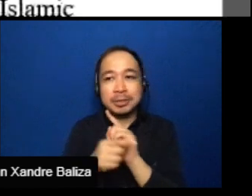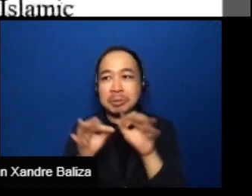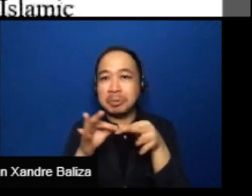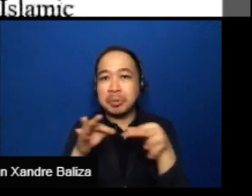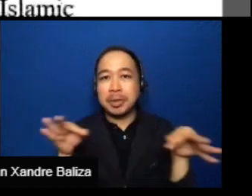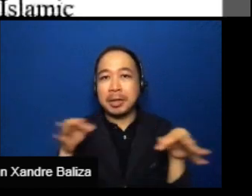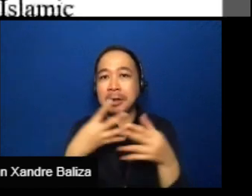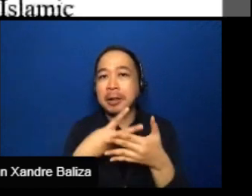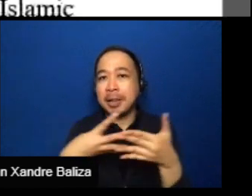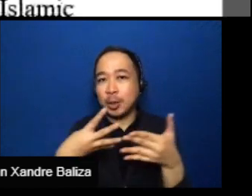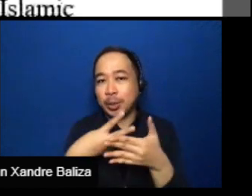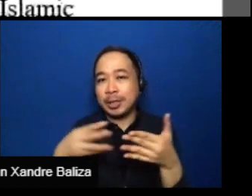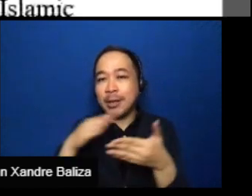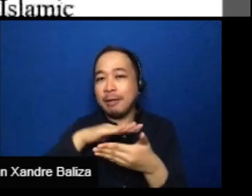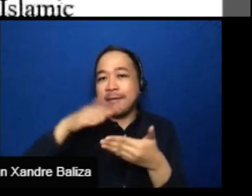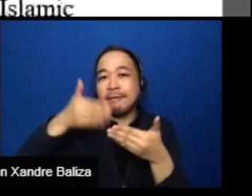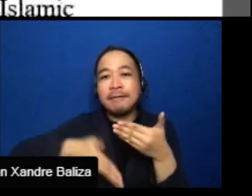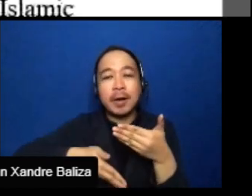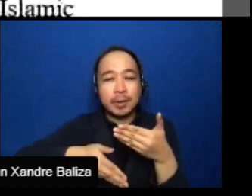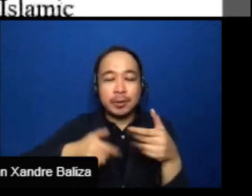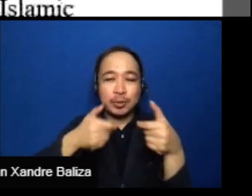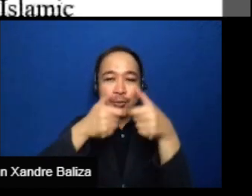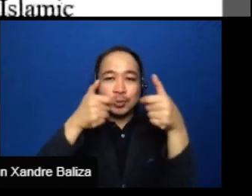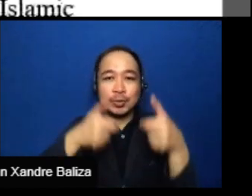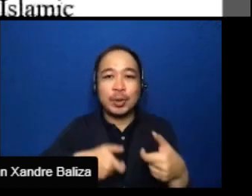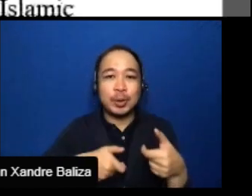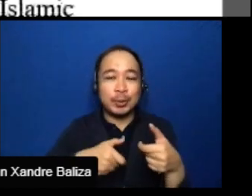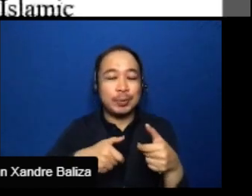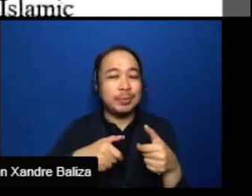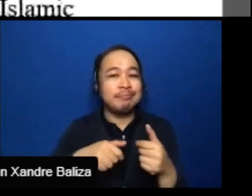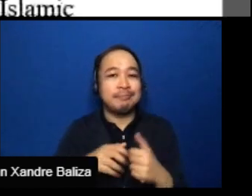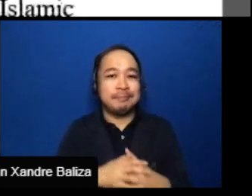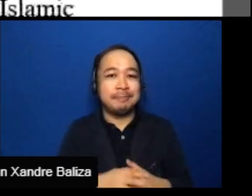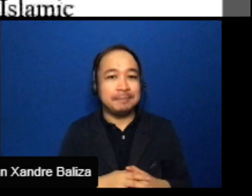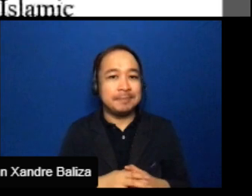in the finally produced report.